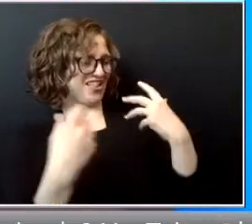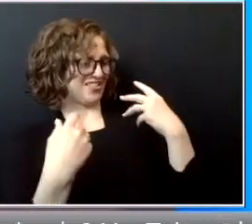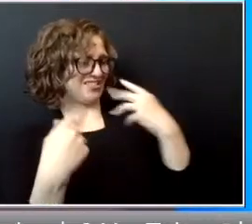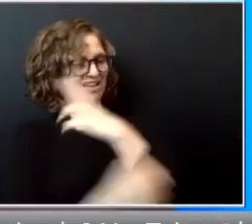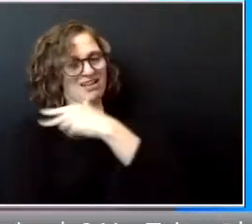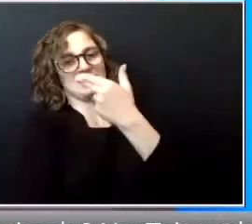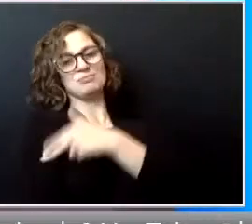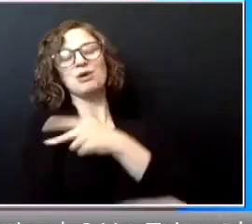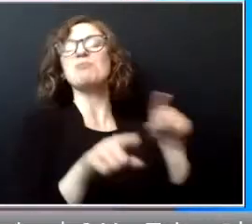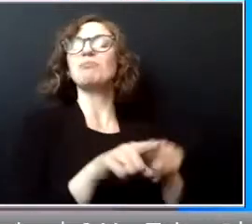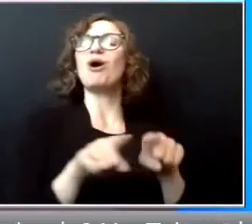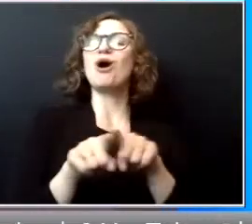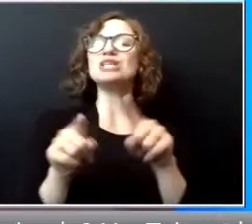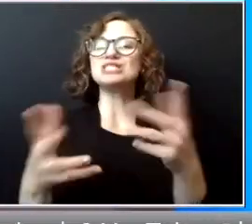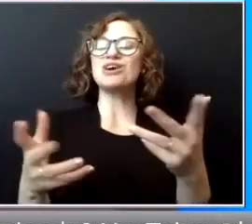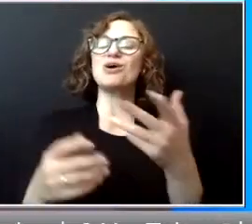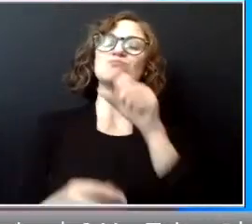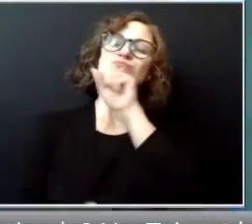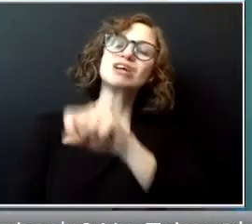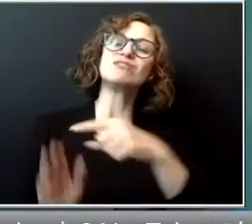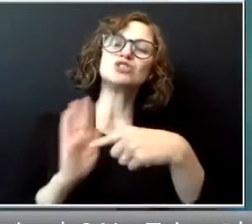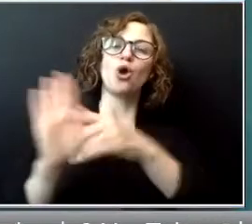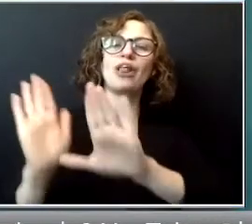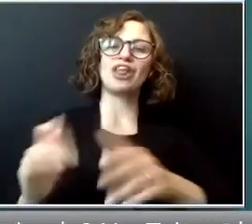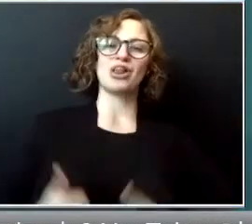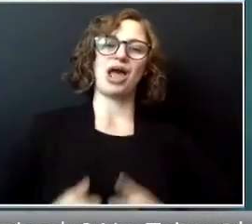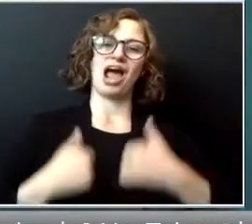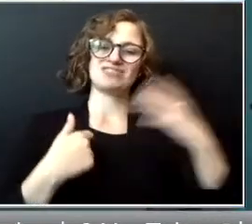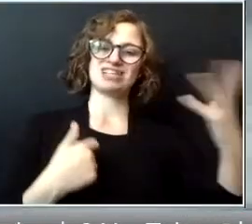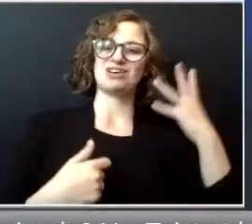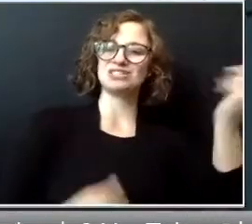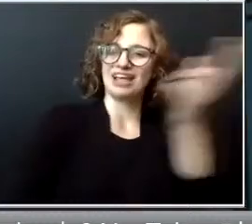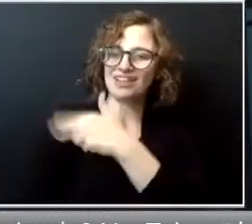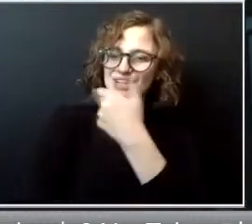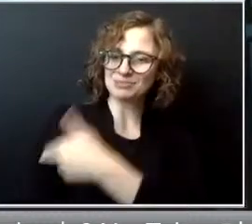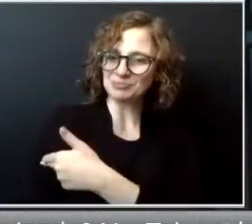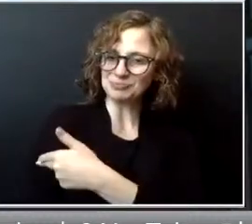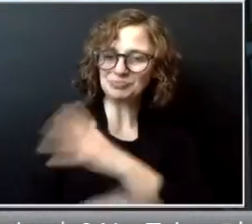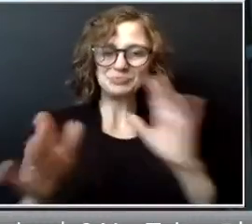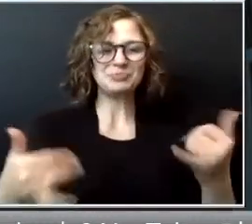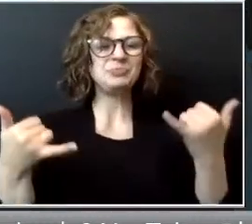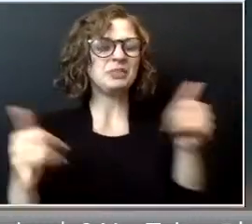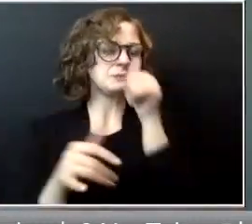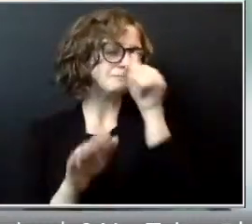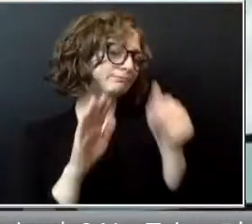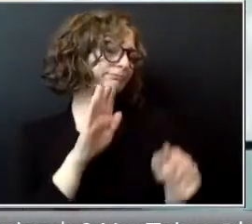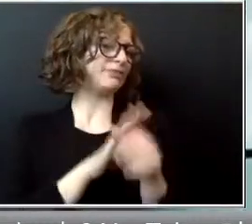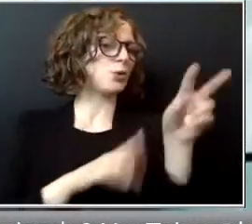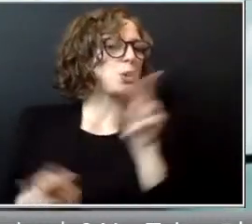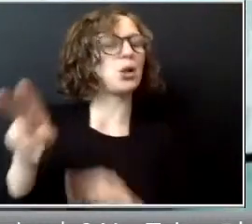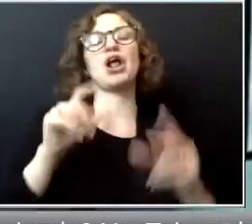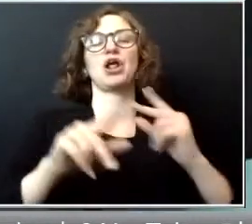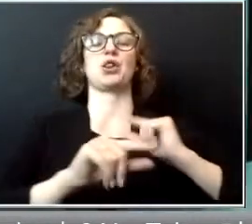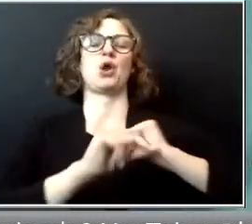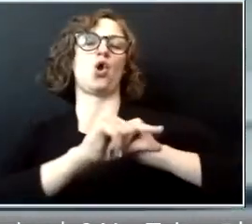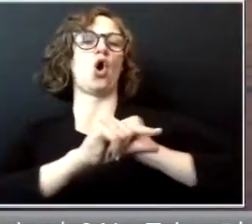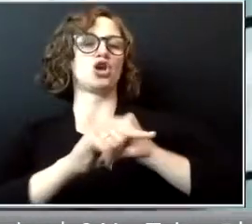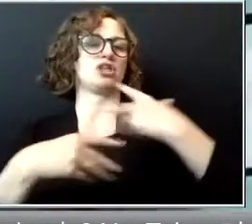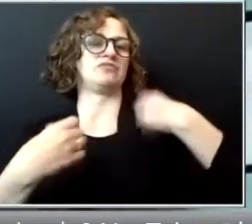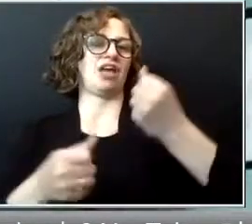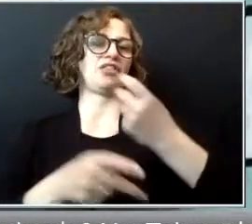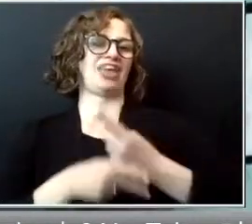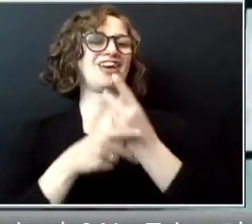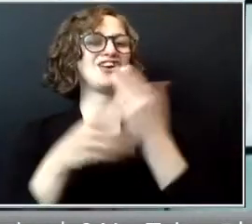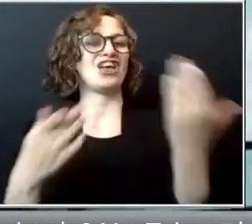them outside the hospital. Now for a secret look into the guardians of healthcare at the University of